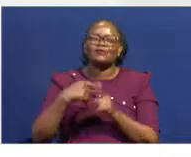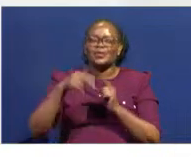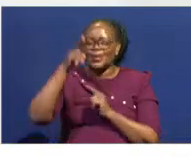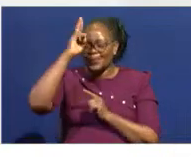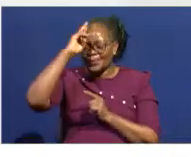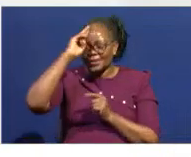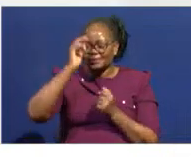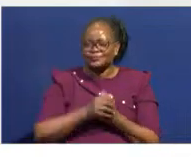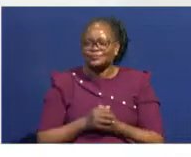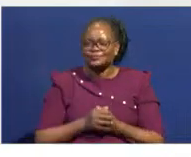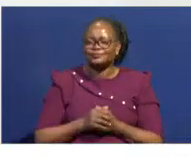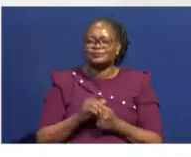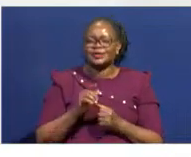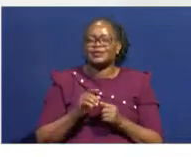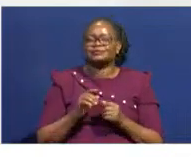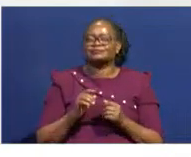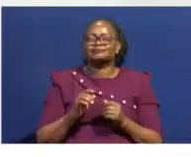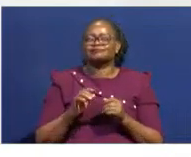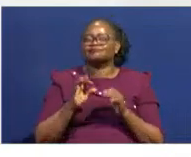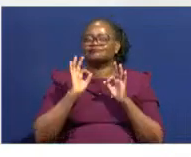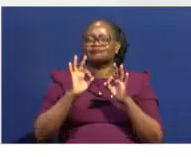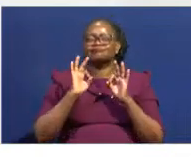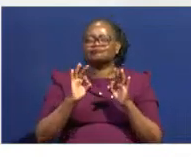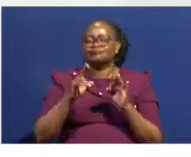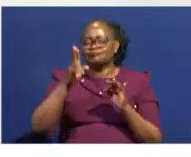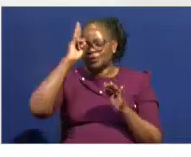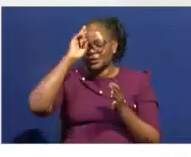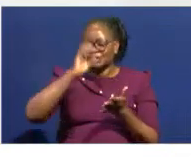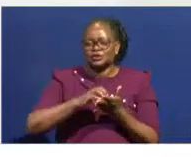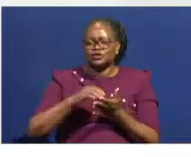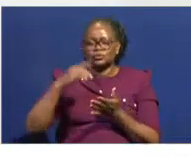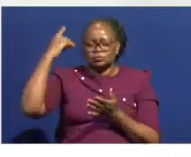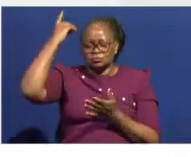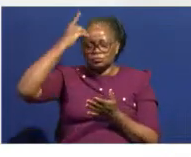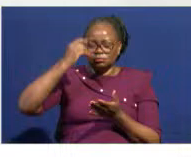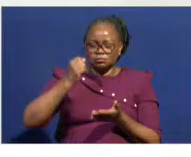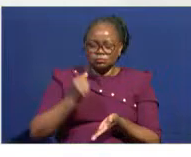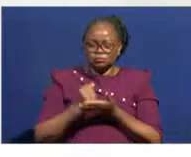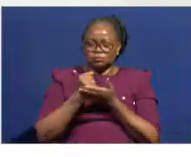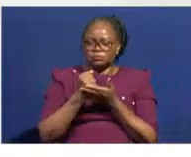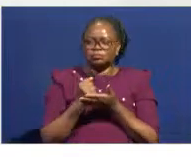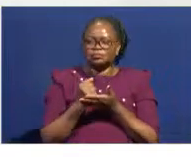police. The smart police station in Dubai is helping